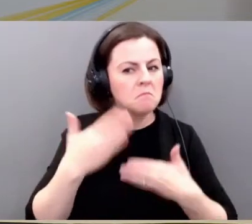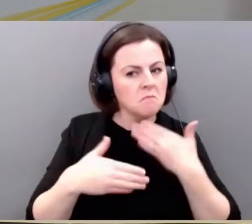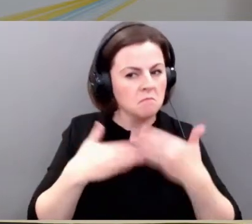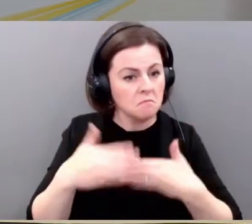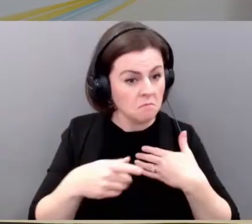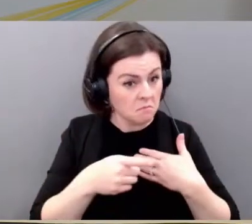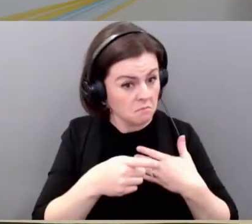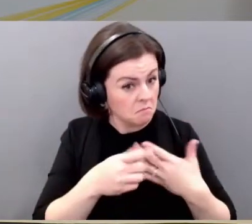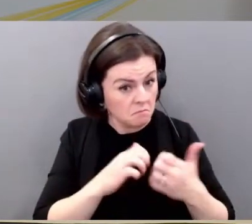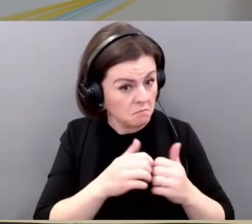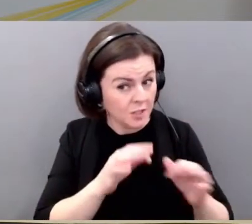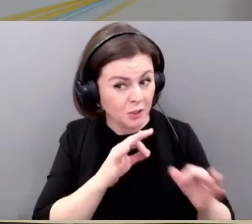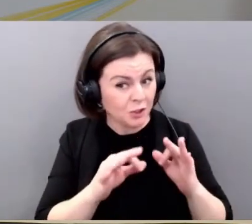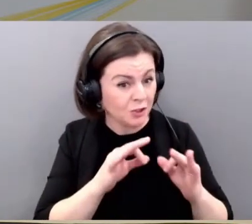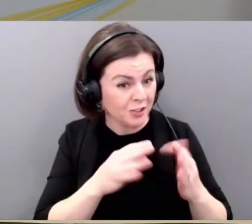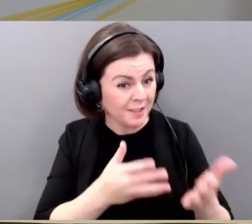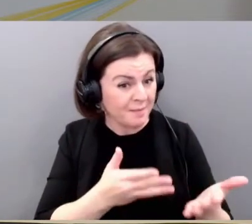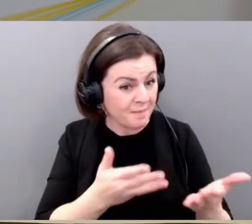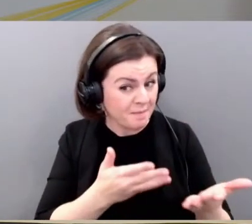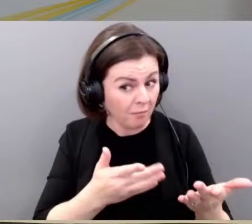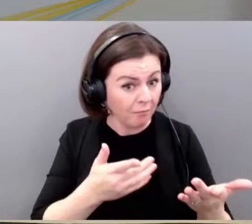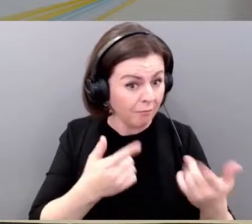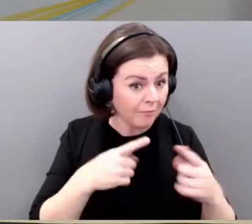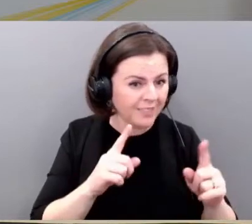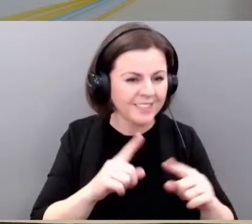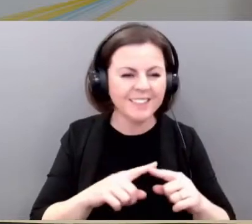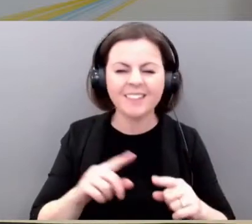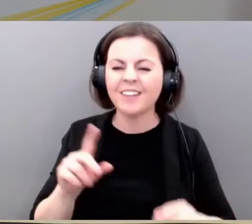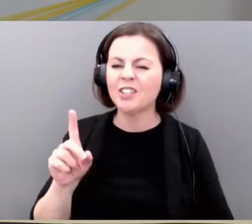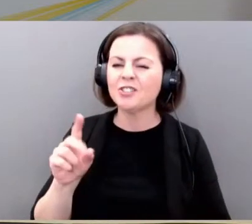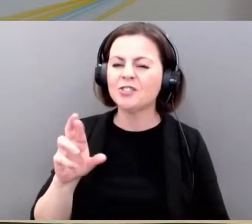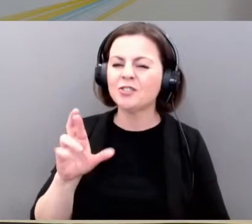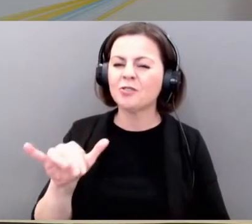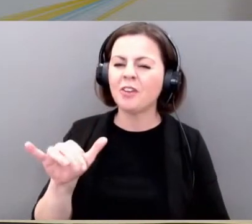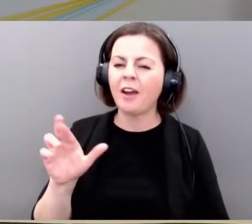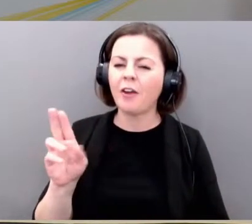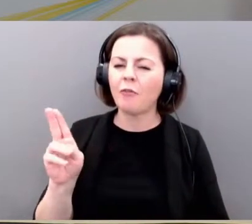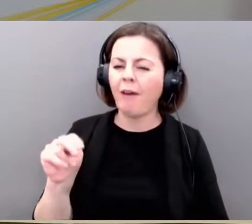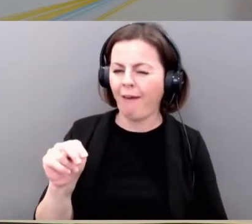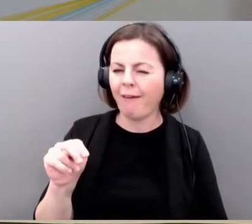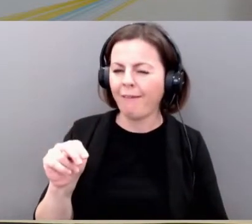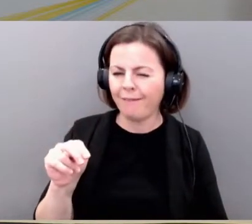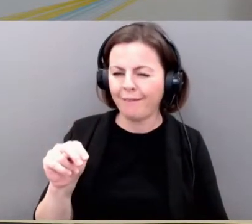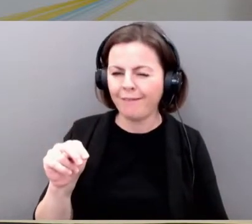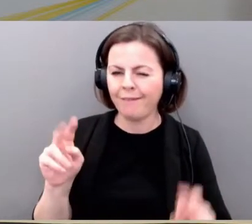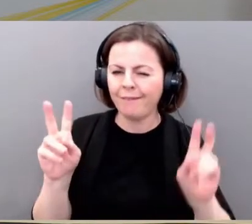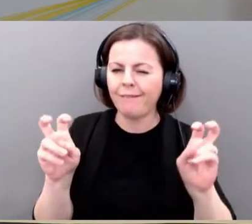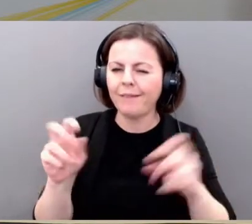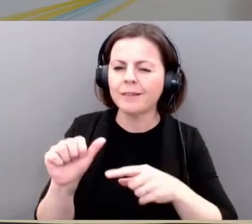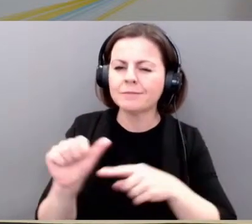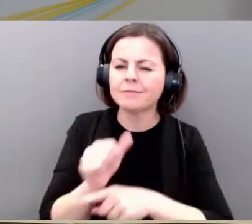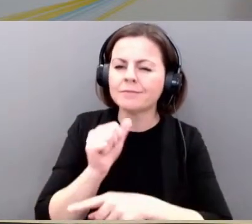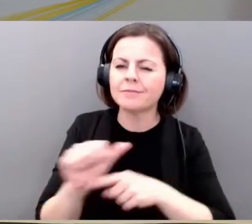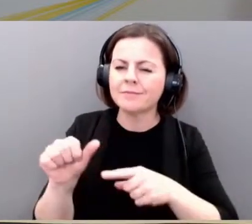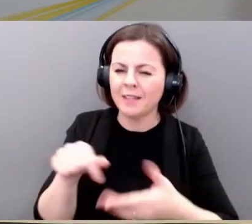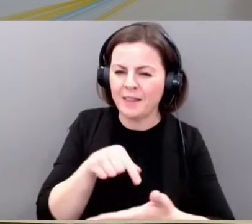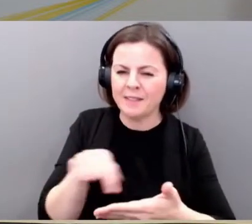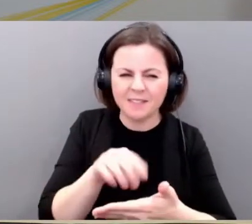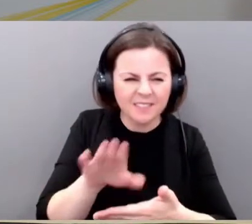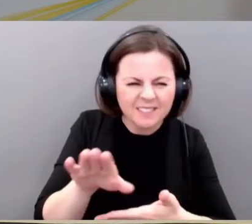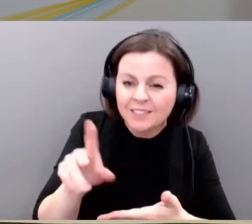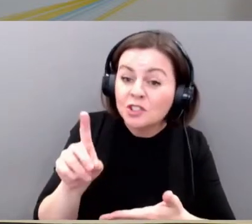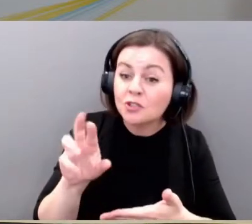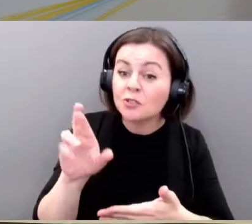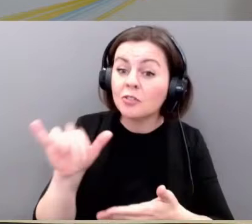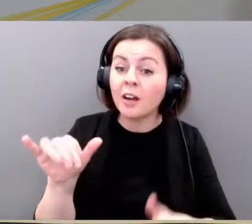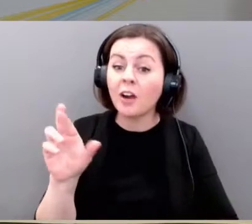Yes, hi. So the dry run happened earlier in this week, and for those, just to be clear, the dry run